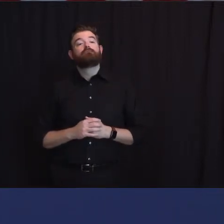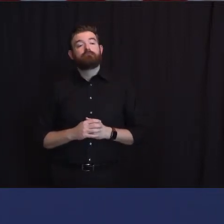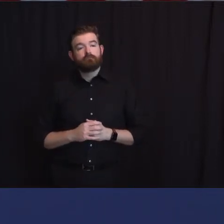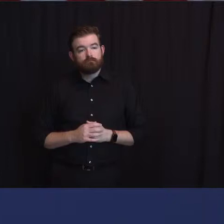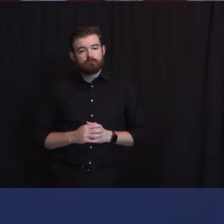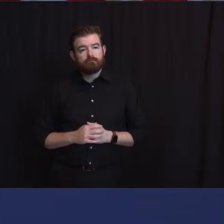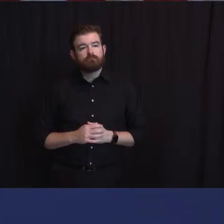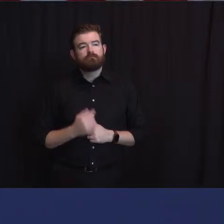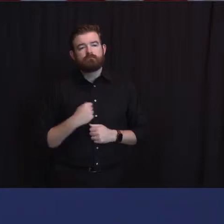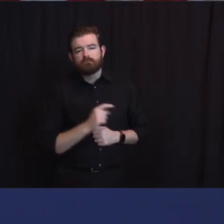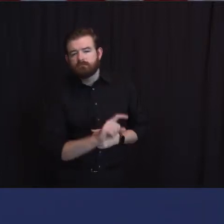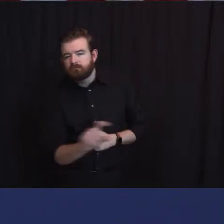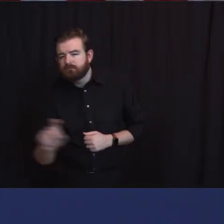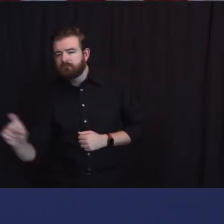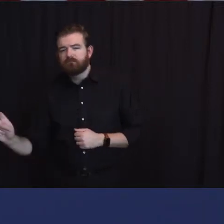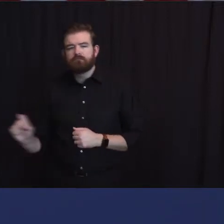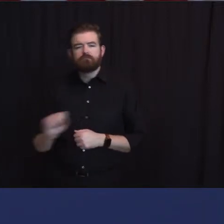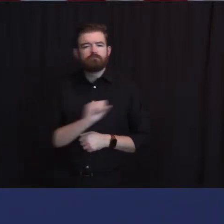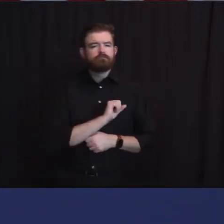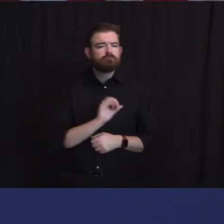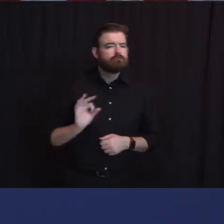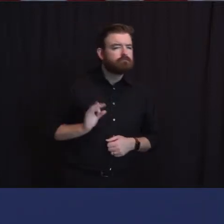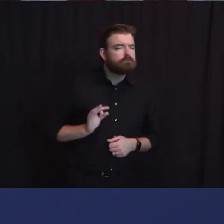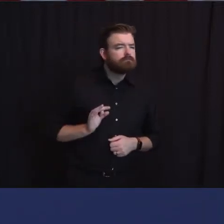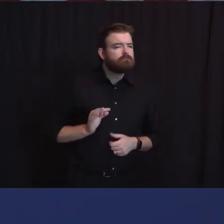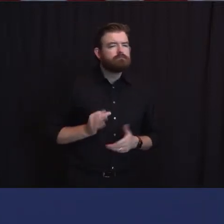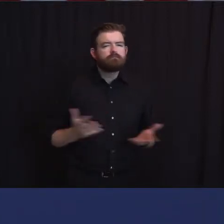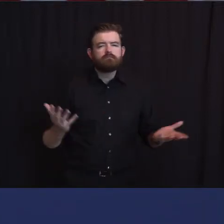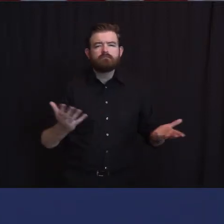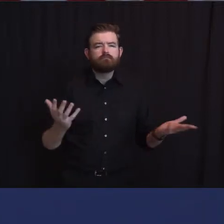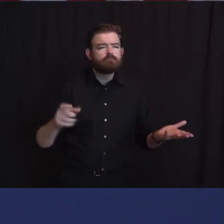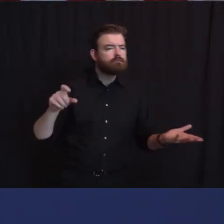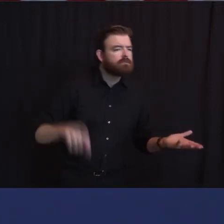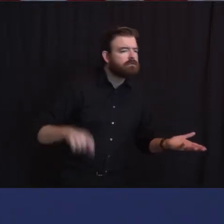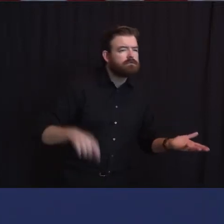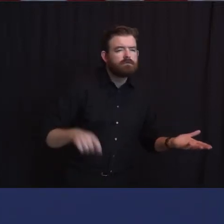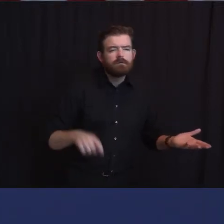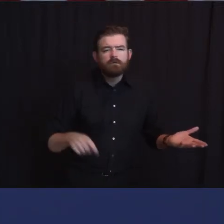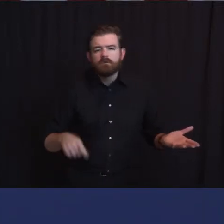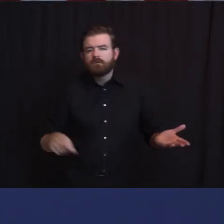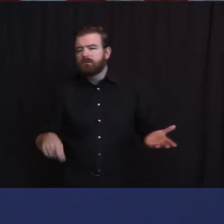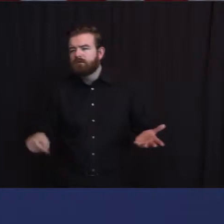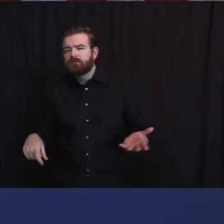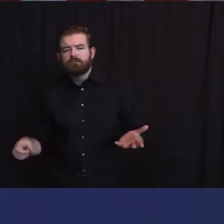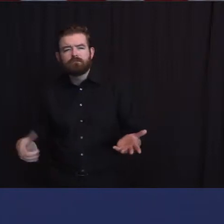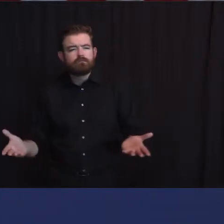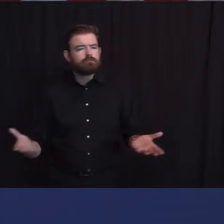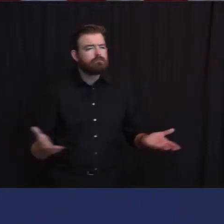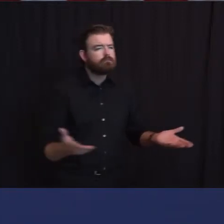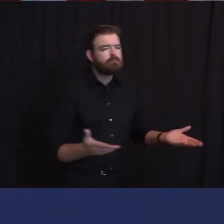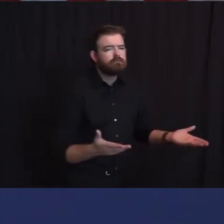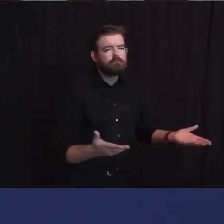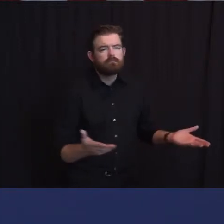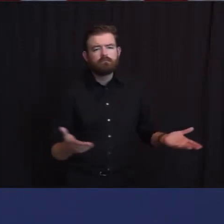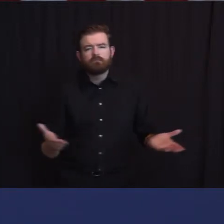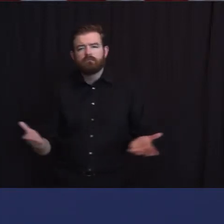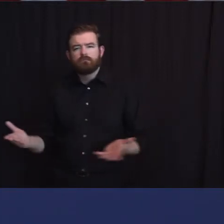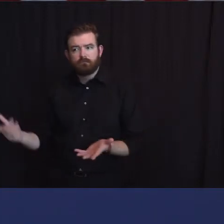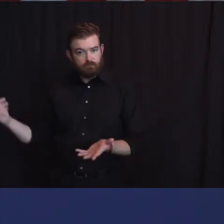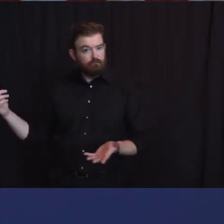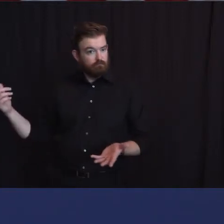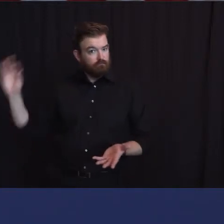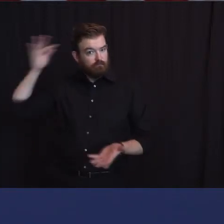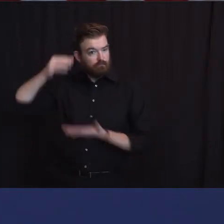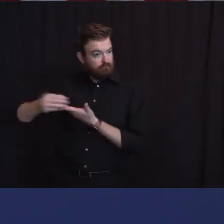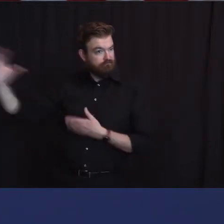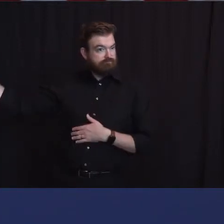resources must the New Jersey Department of Education put in place now with this significant funding to be able to look back